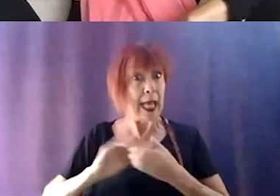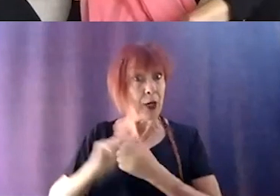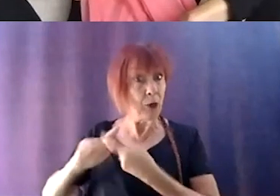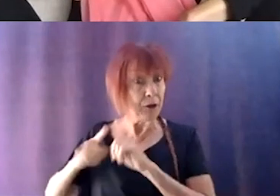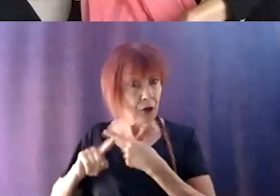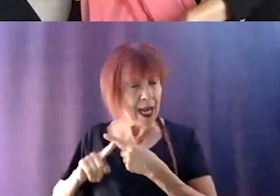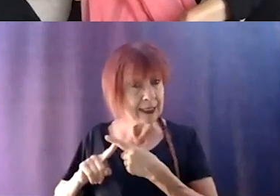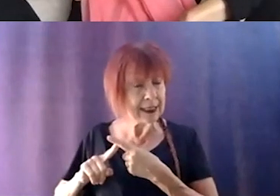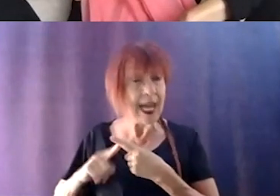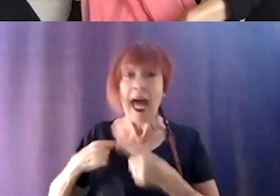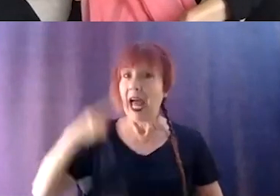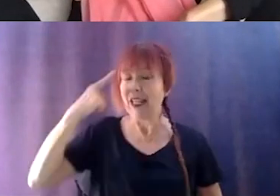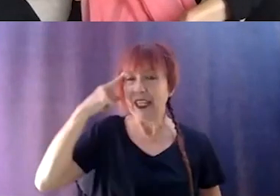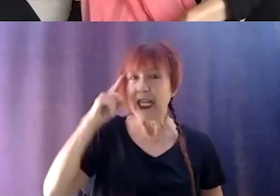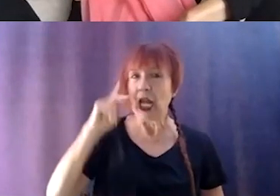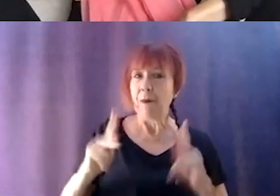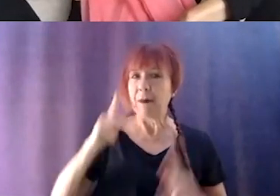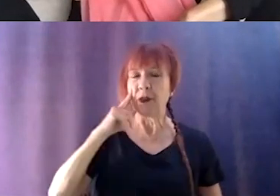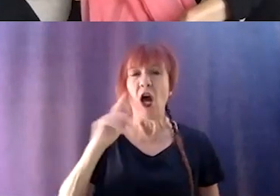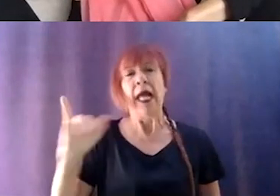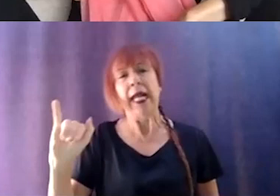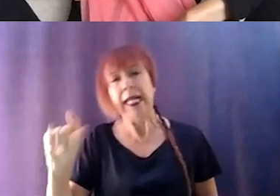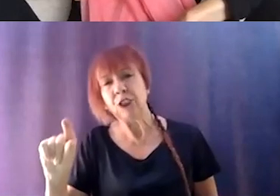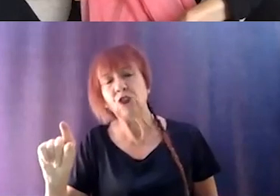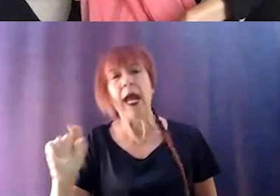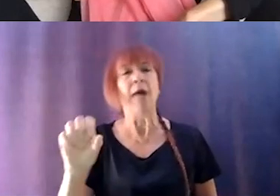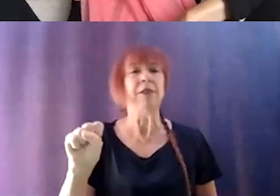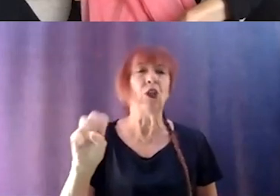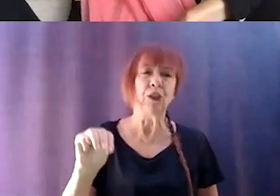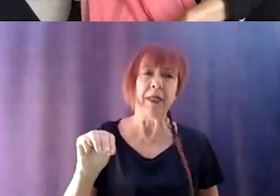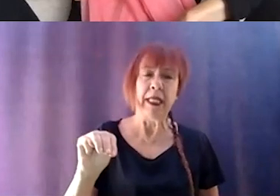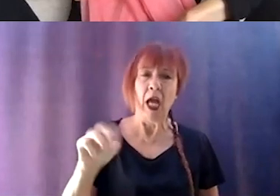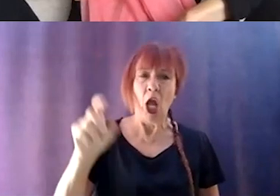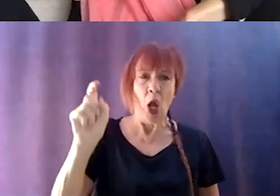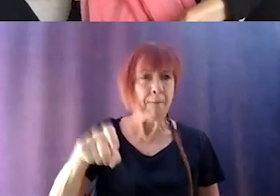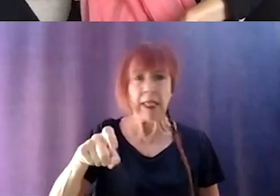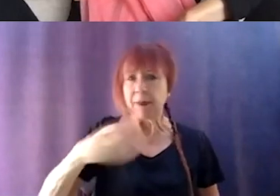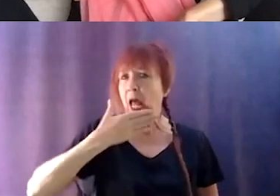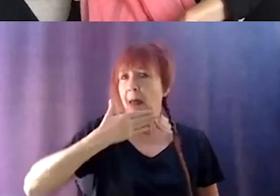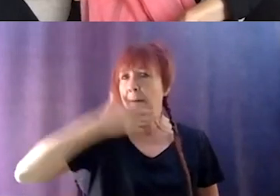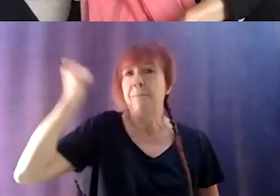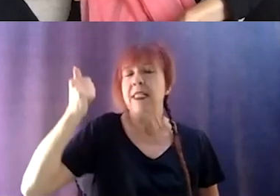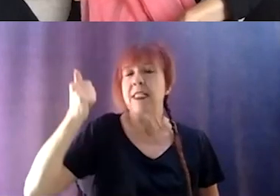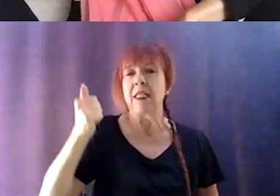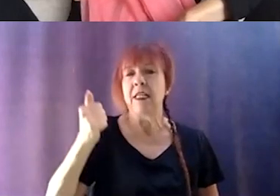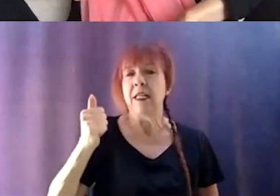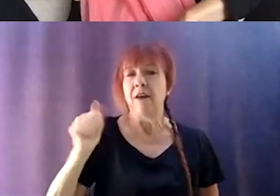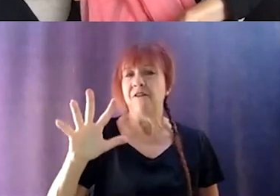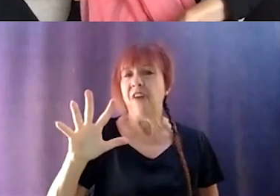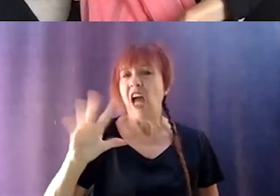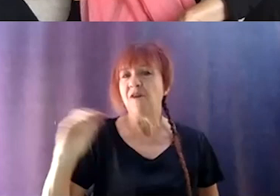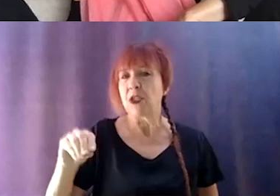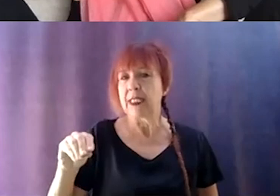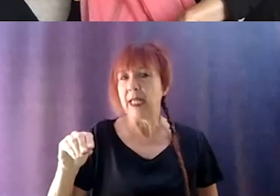was this notion of that Instagram or social media has to be like the best 5% of you, and it can only